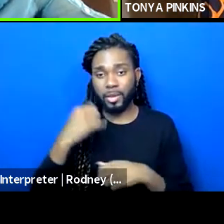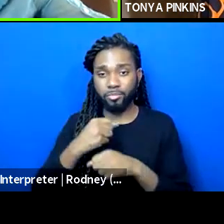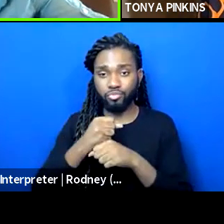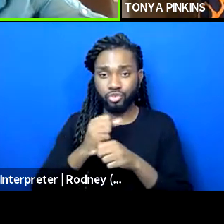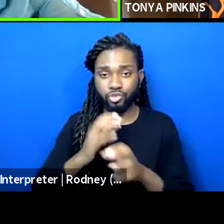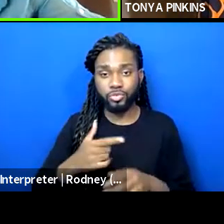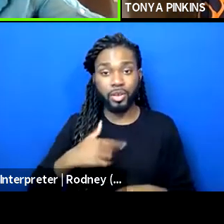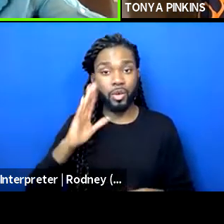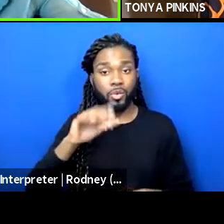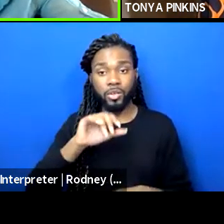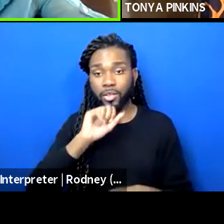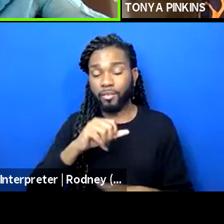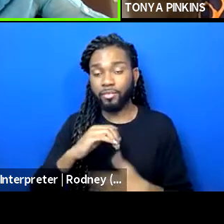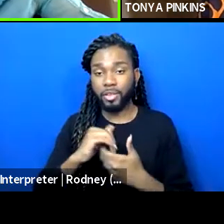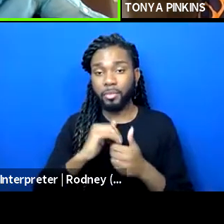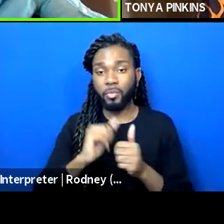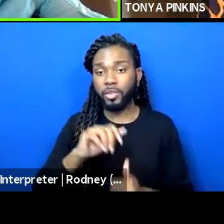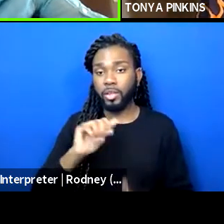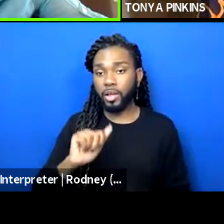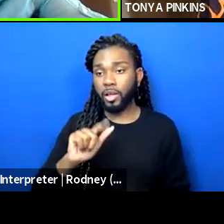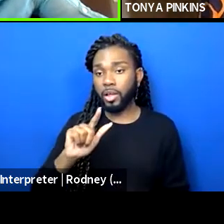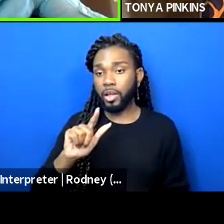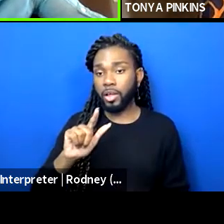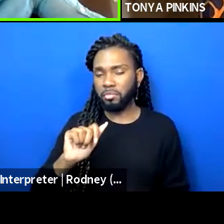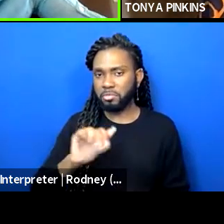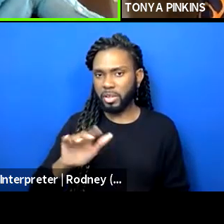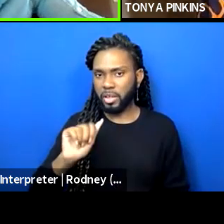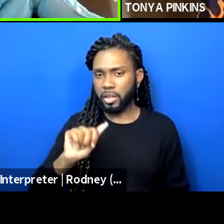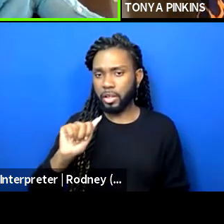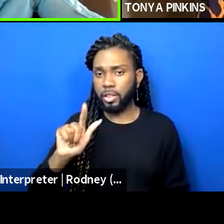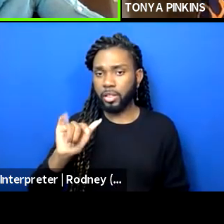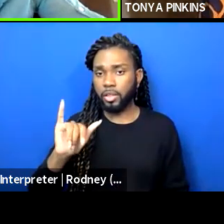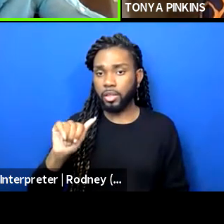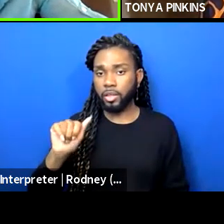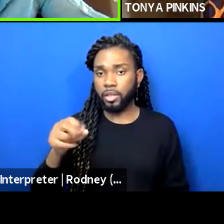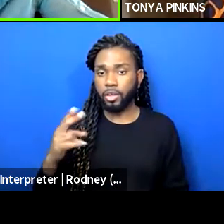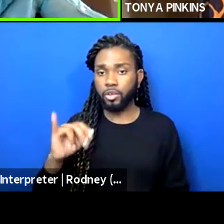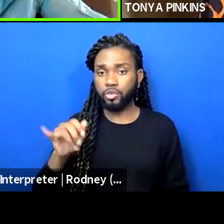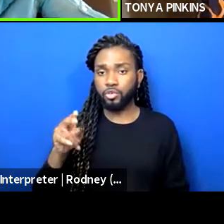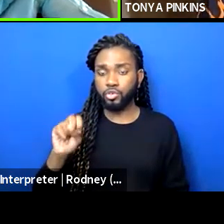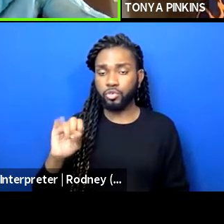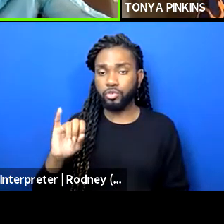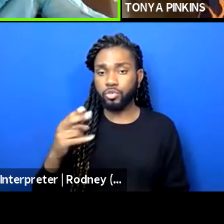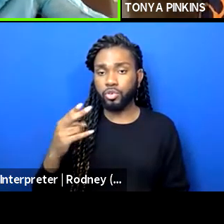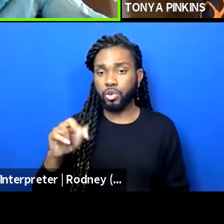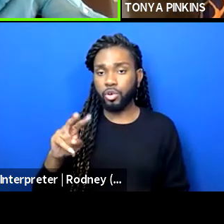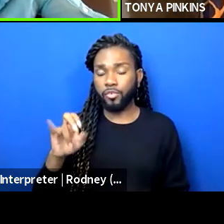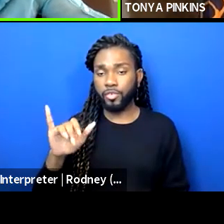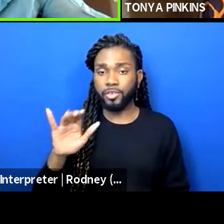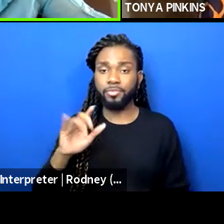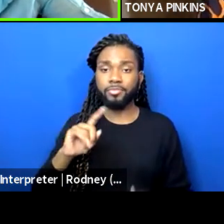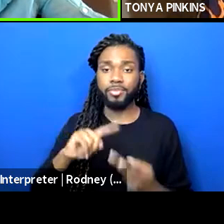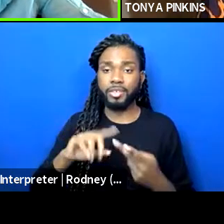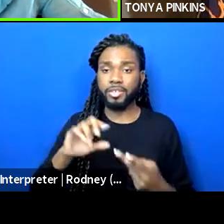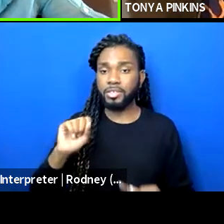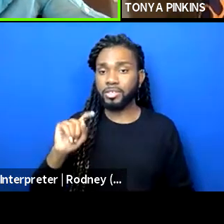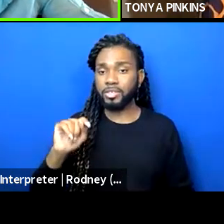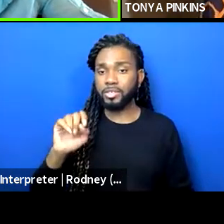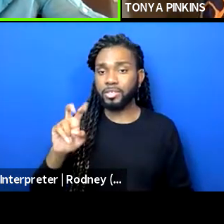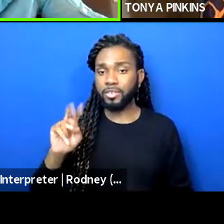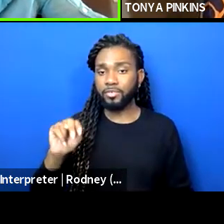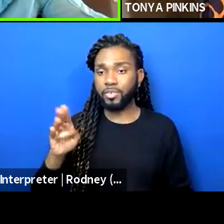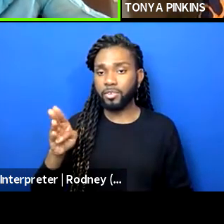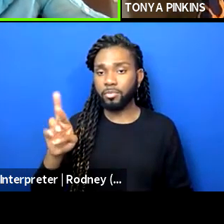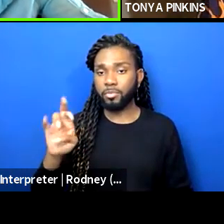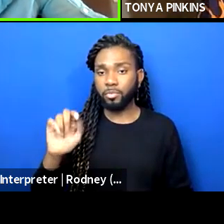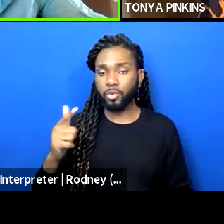Aaliyah Jones Harvey. You know, I love the work that she's doing and Stephen Berg. I mean, I think as two of the